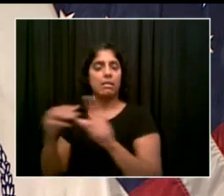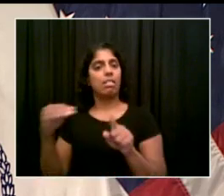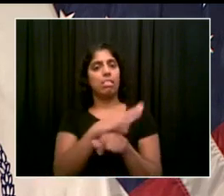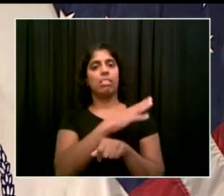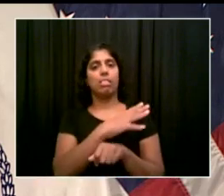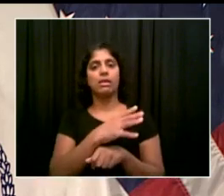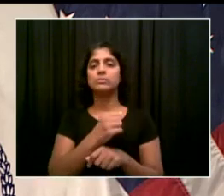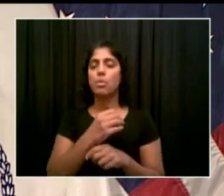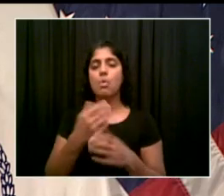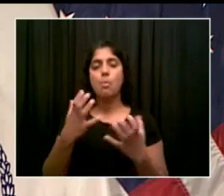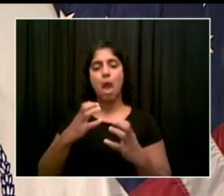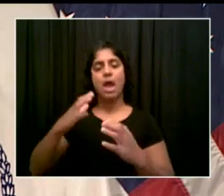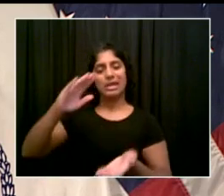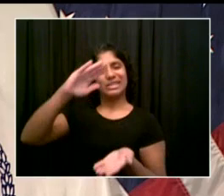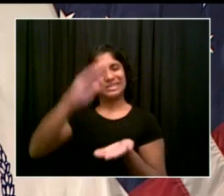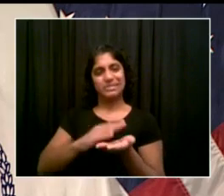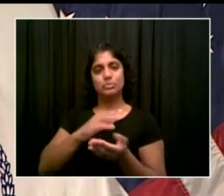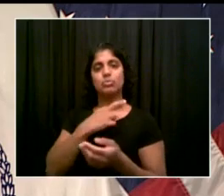Emma.